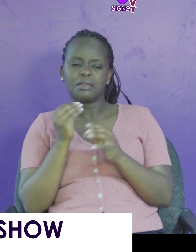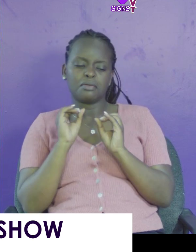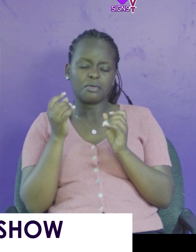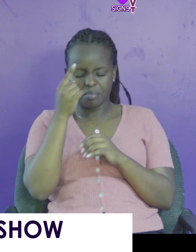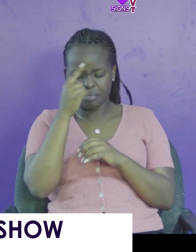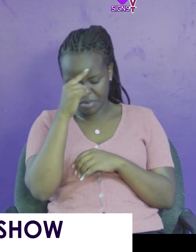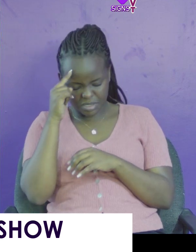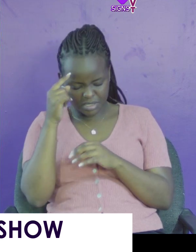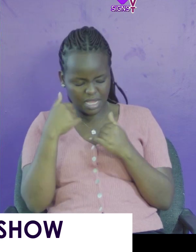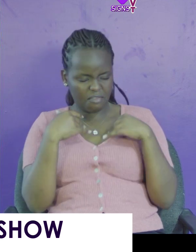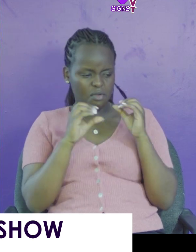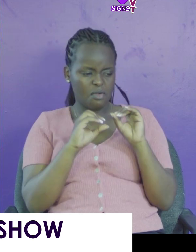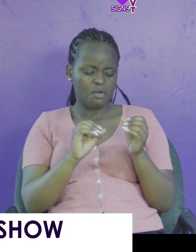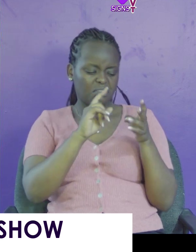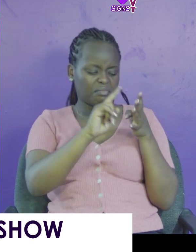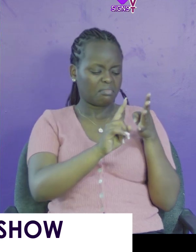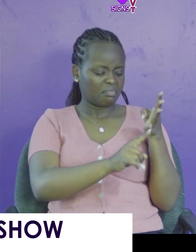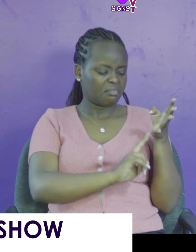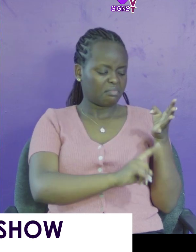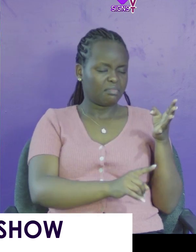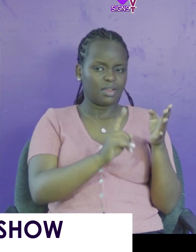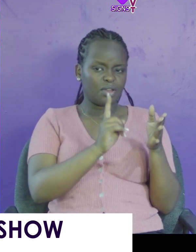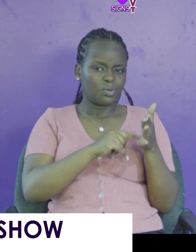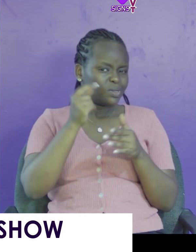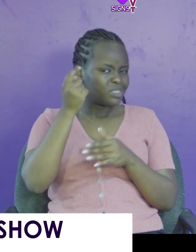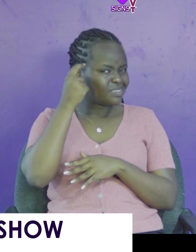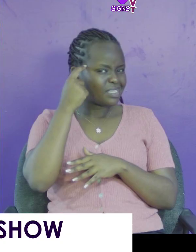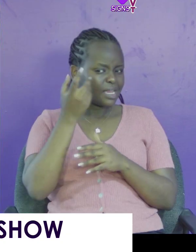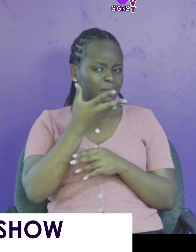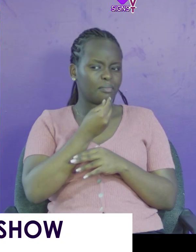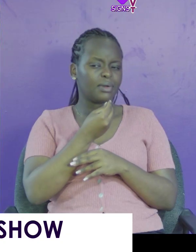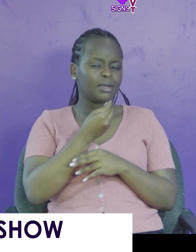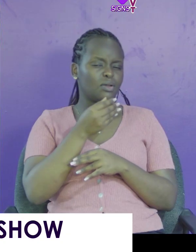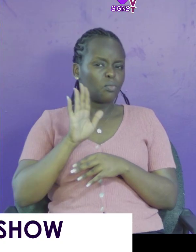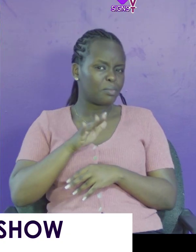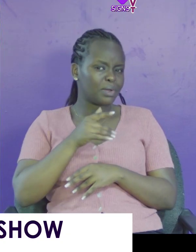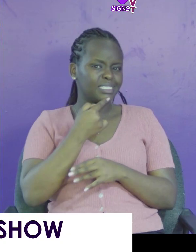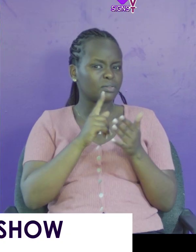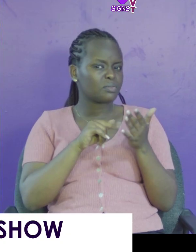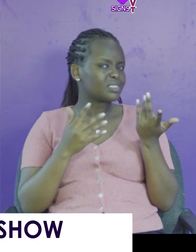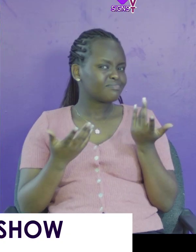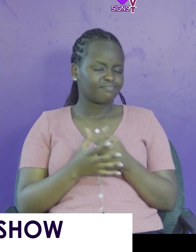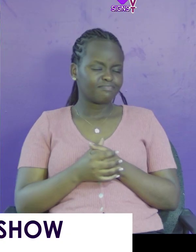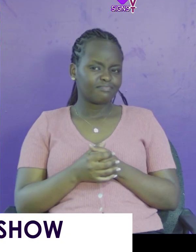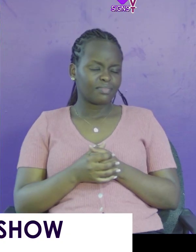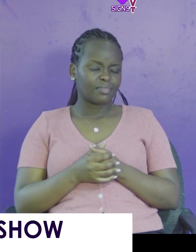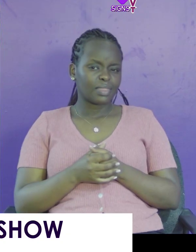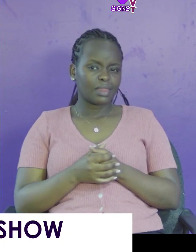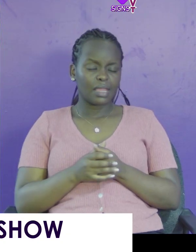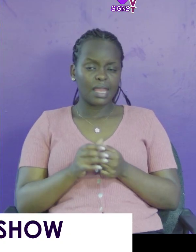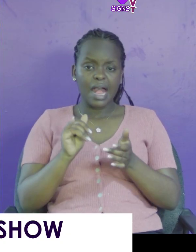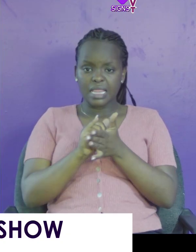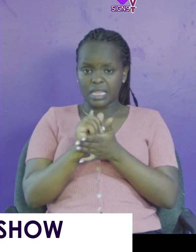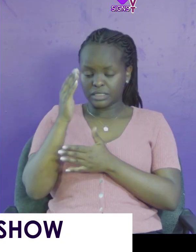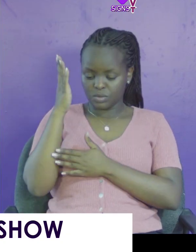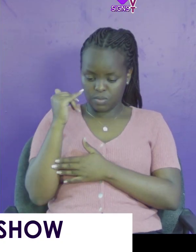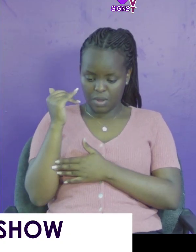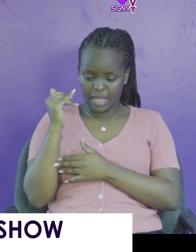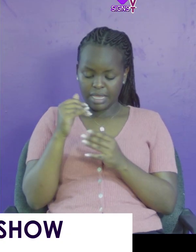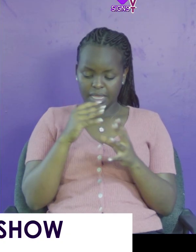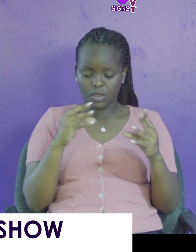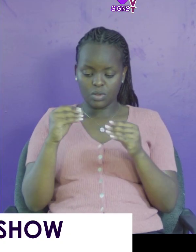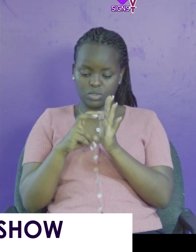C, D, what do you think the woman would have said? What do you think the wife would have said? Absolutely. And that is why, let's go to the